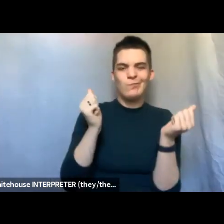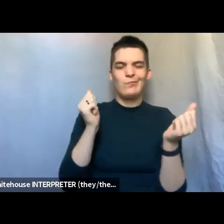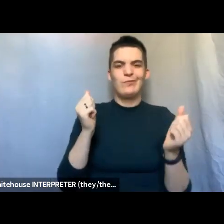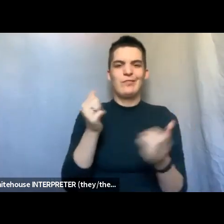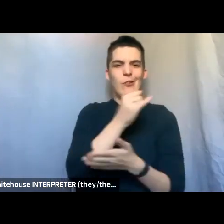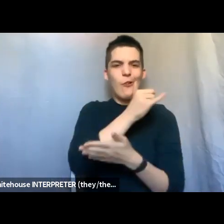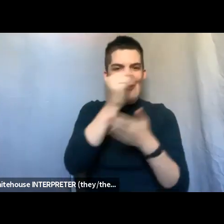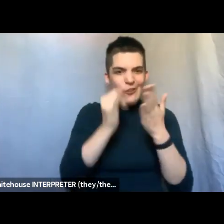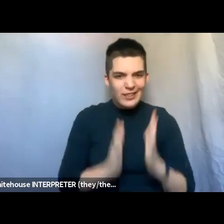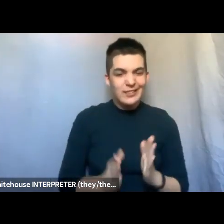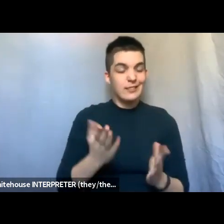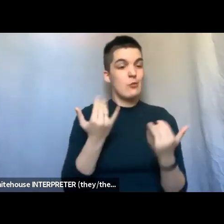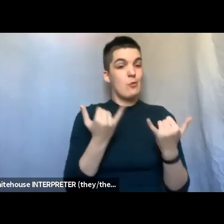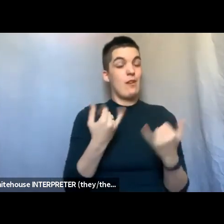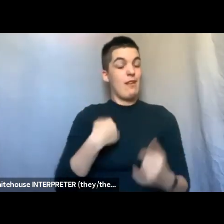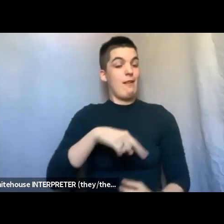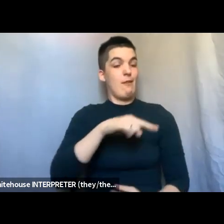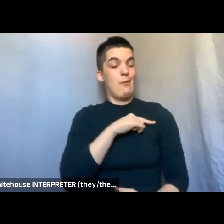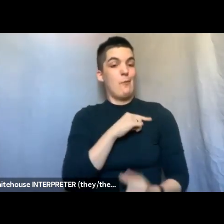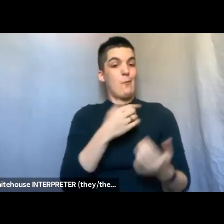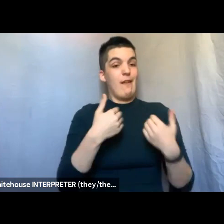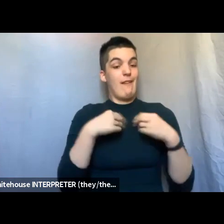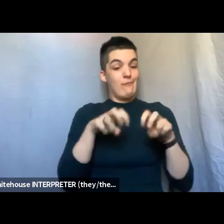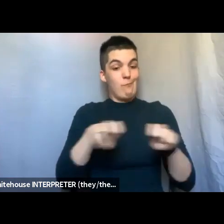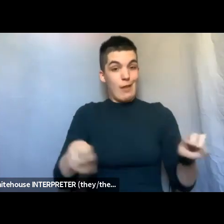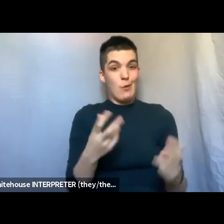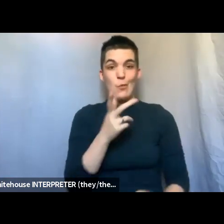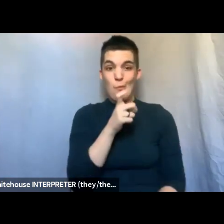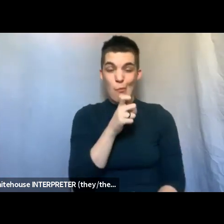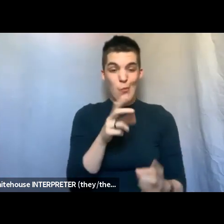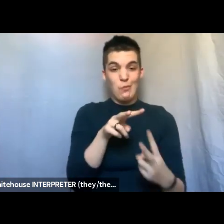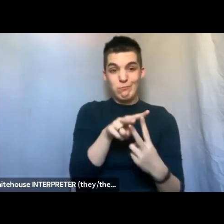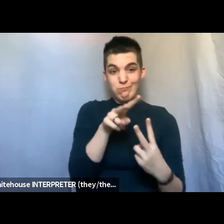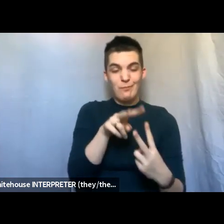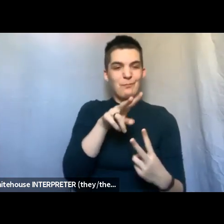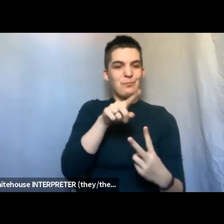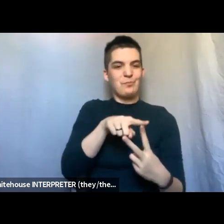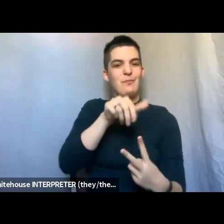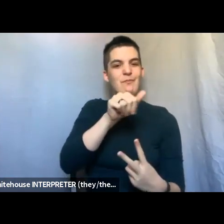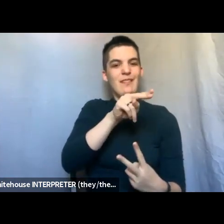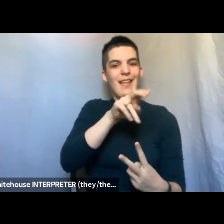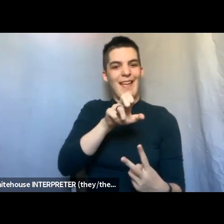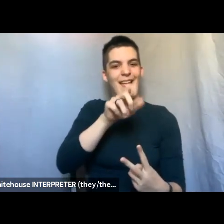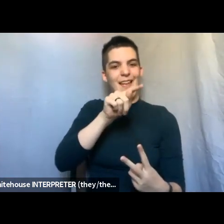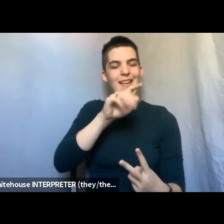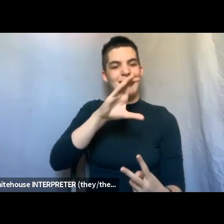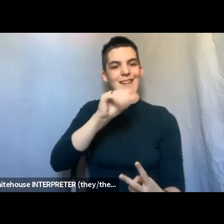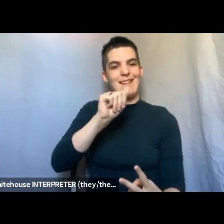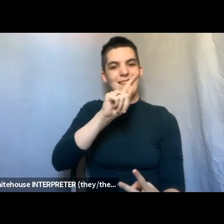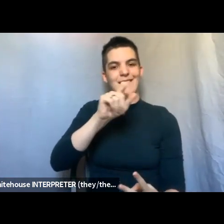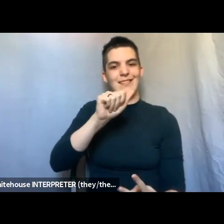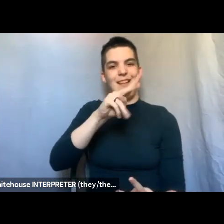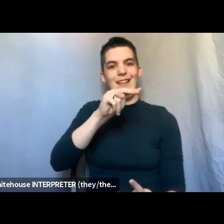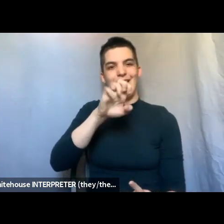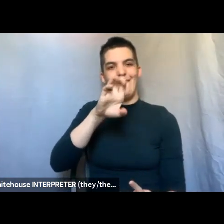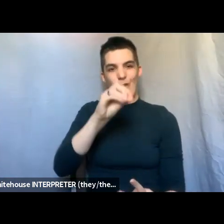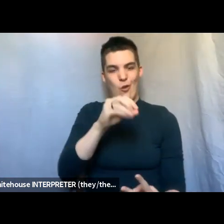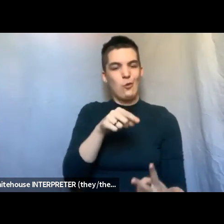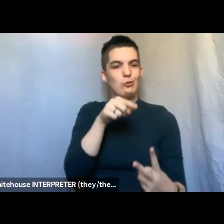are speaking with, as would be appropriate, Anne Cattaneo, who is a dramaturg at Lincoln Center Theater,